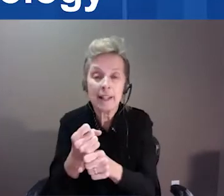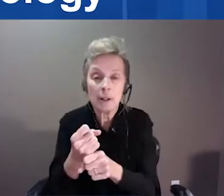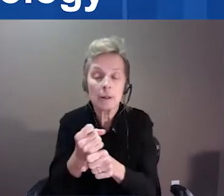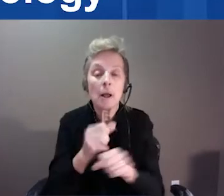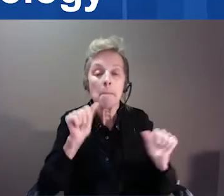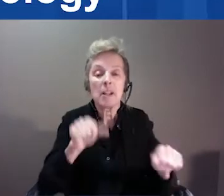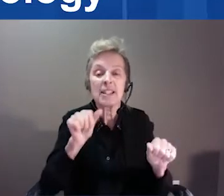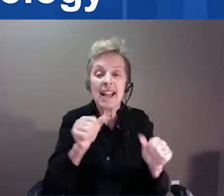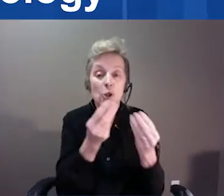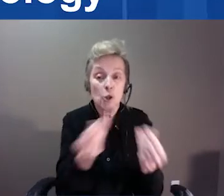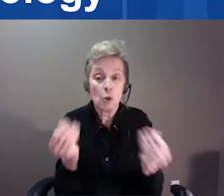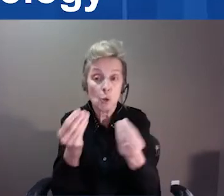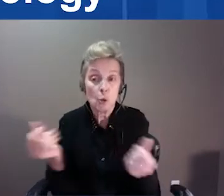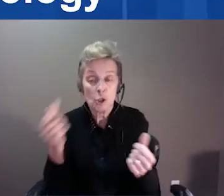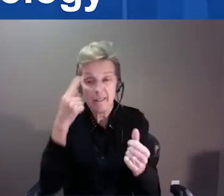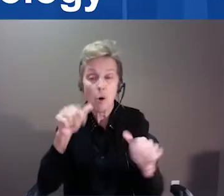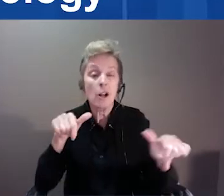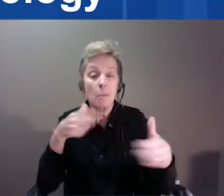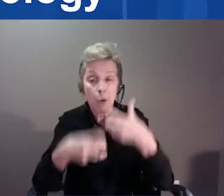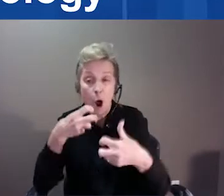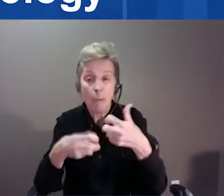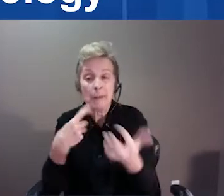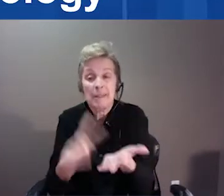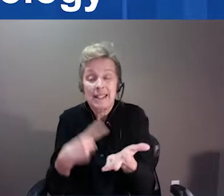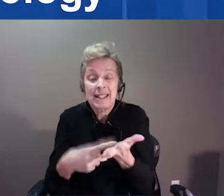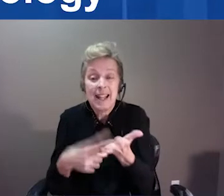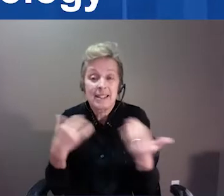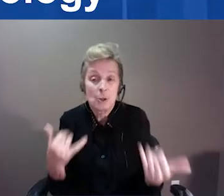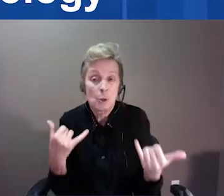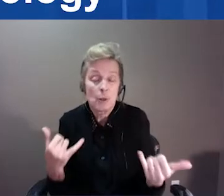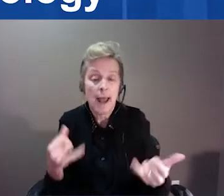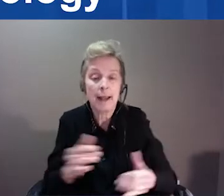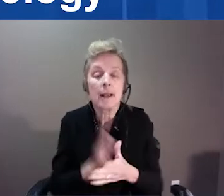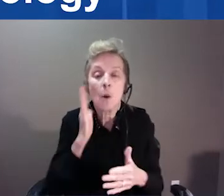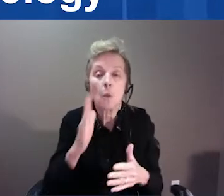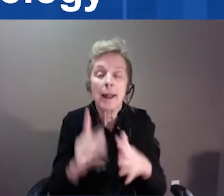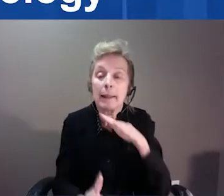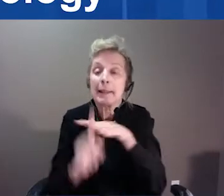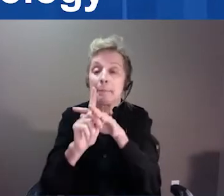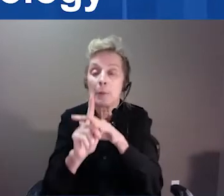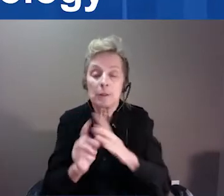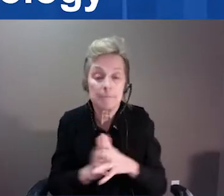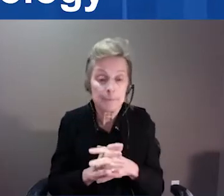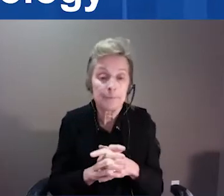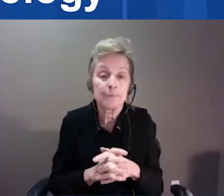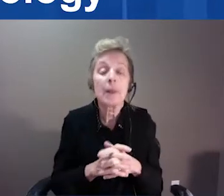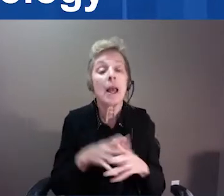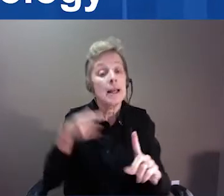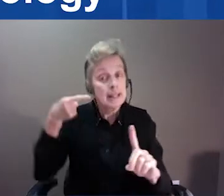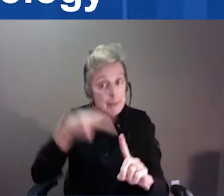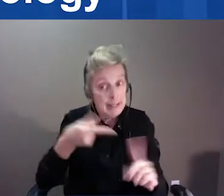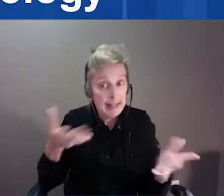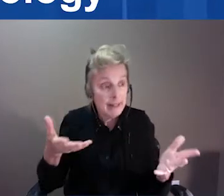some of the challenges that were discussed today by my colleagues that are predicted to emerge in the future of work. Specifically, we're looking to predict